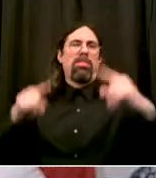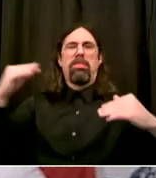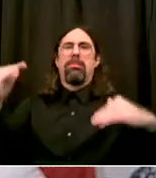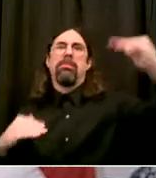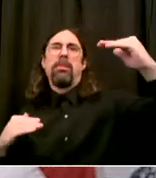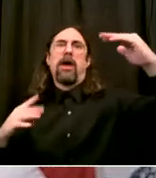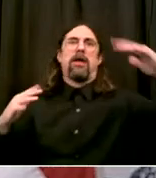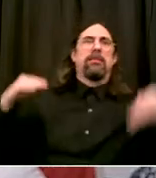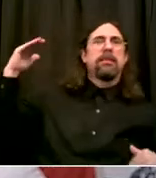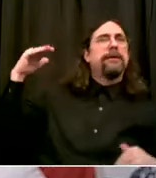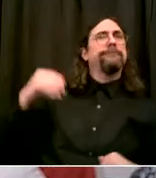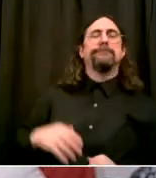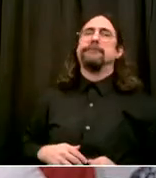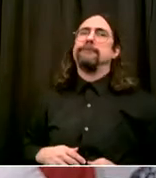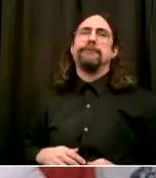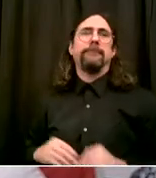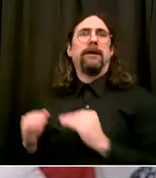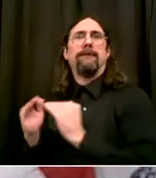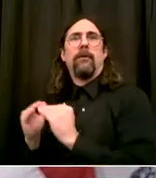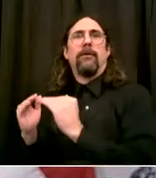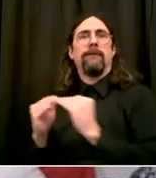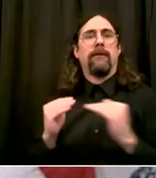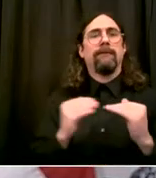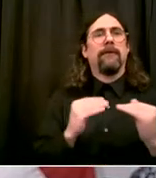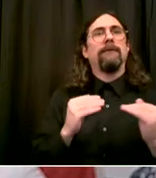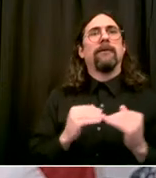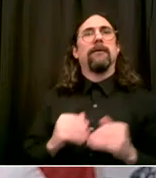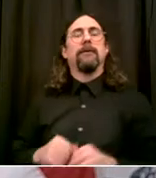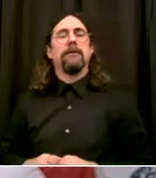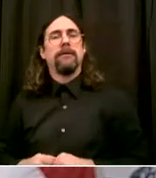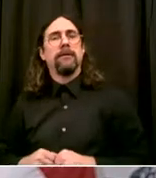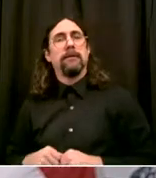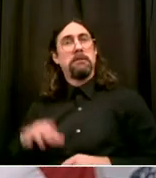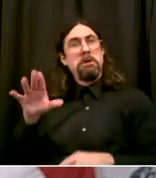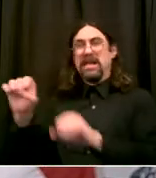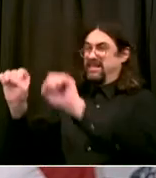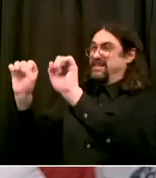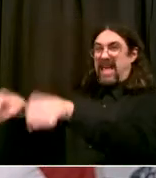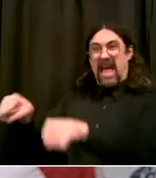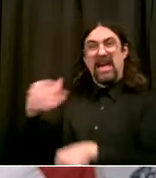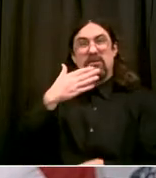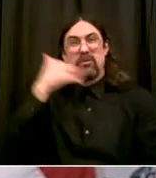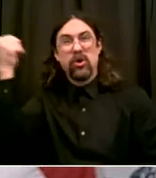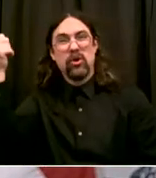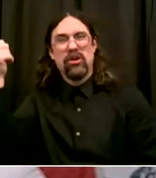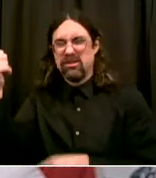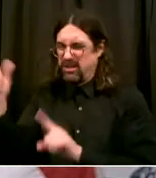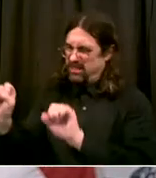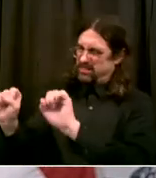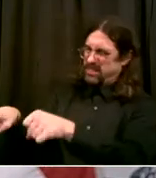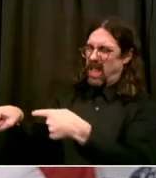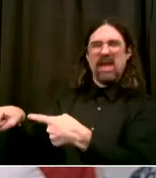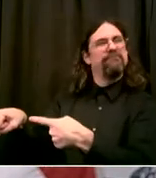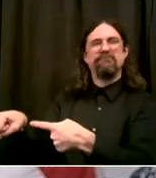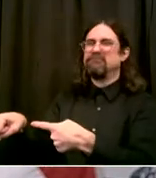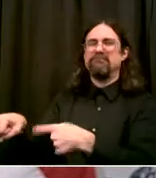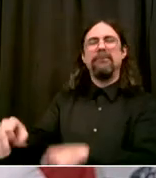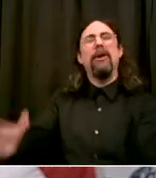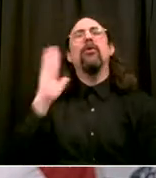total, total faith in the people of this city. So I cannot wait to get started. We are now just about